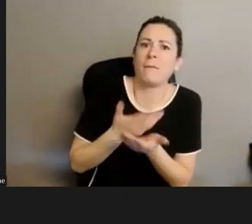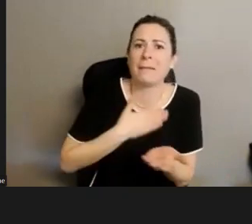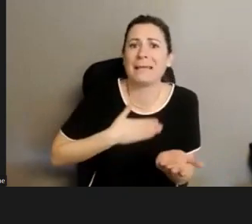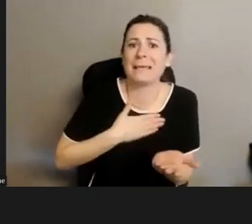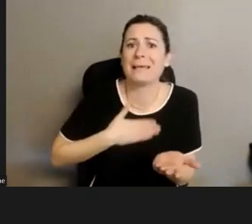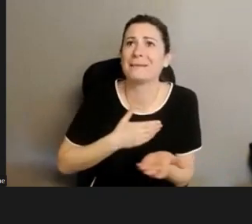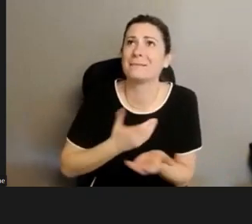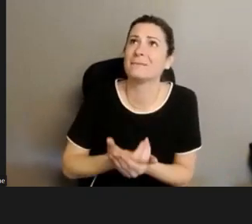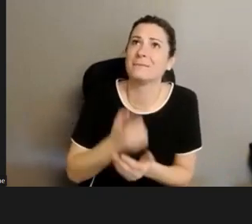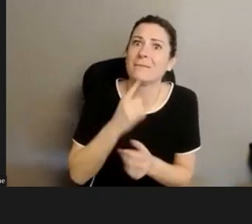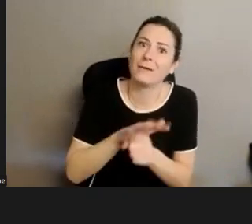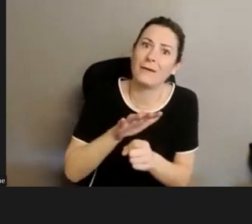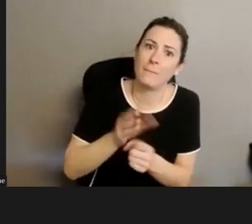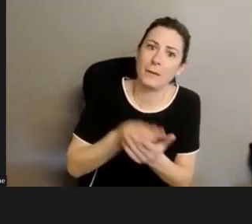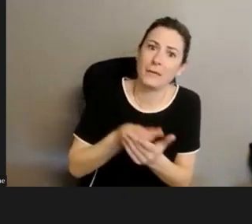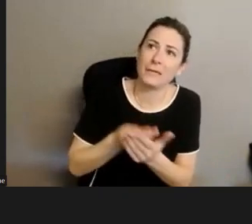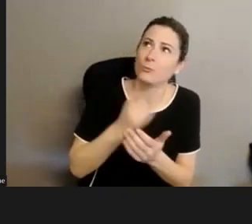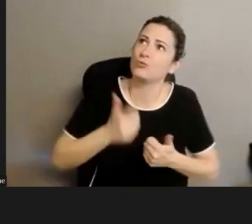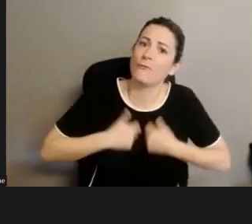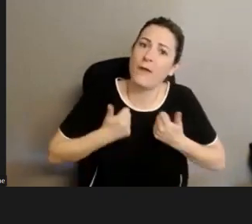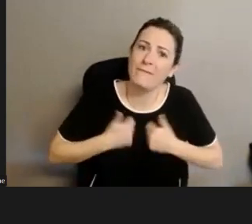when